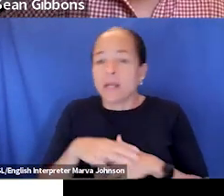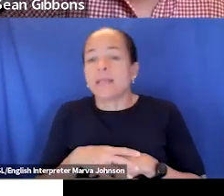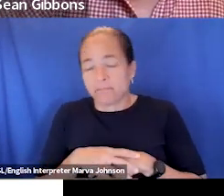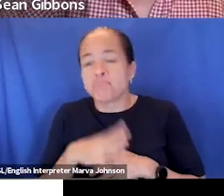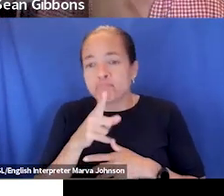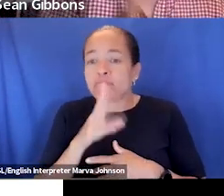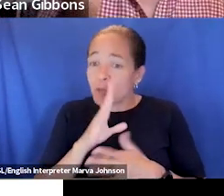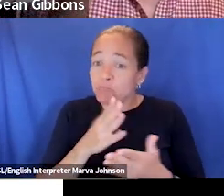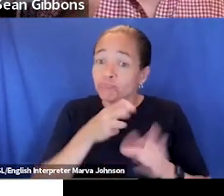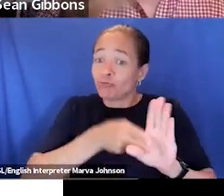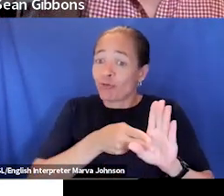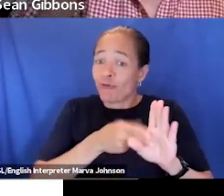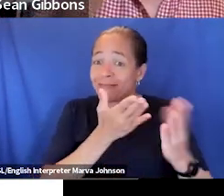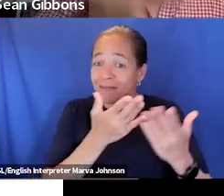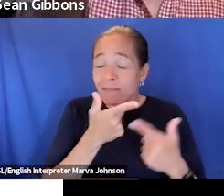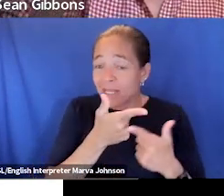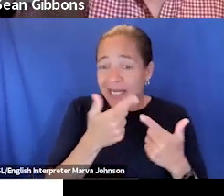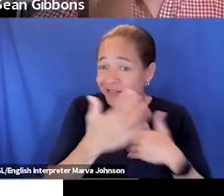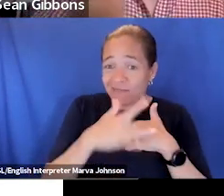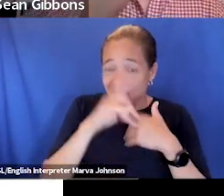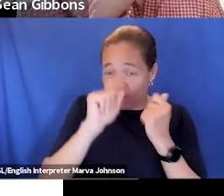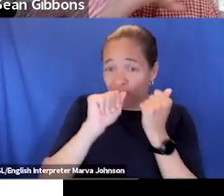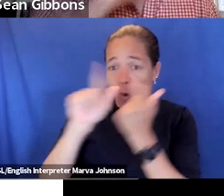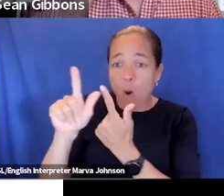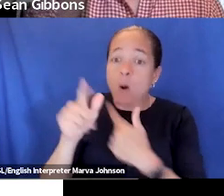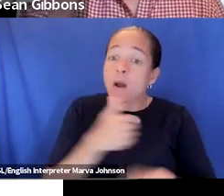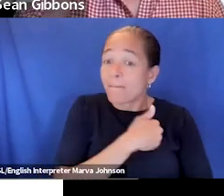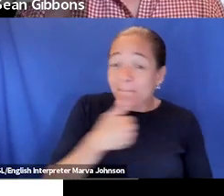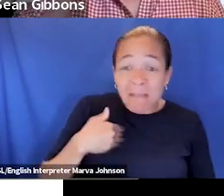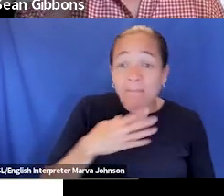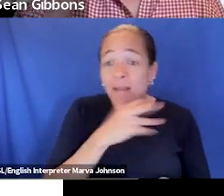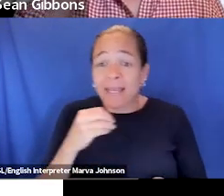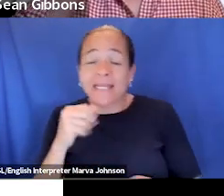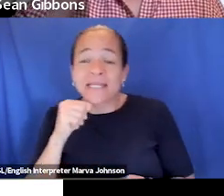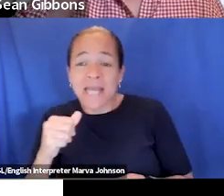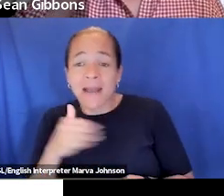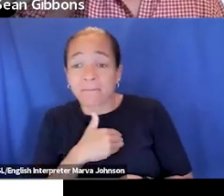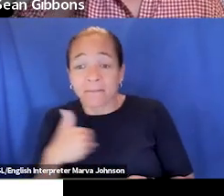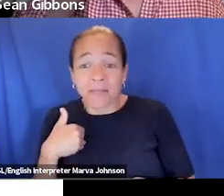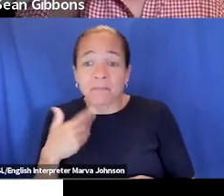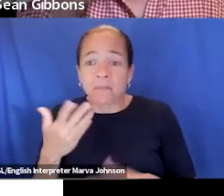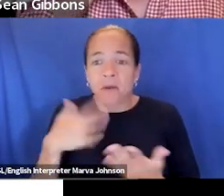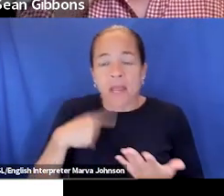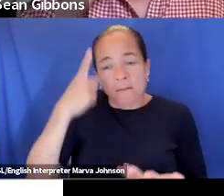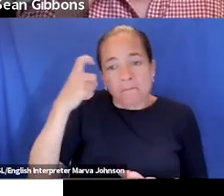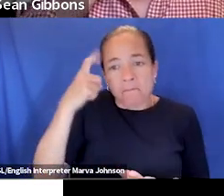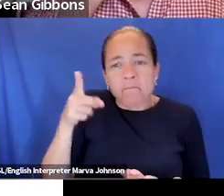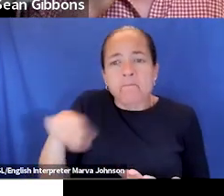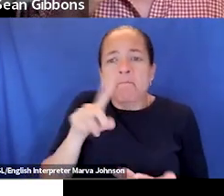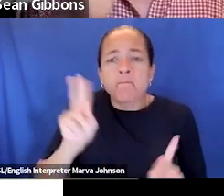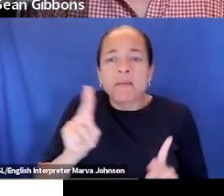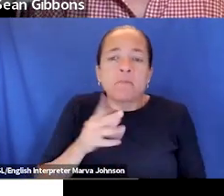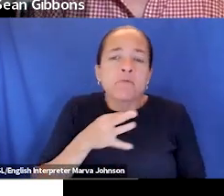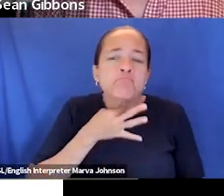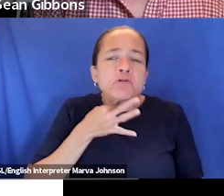joining with them. And again, eligible to everybody who's a network member, as well as folks who maybe are, as I suspect a few of you are, folks who are curious, but maybe not